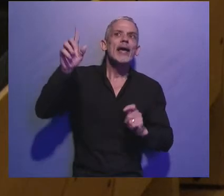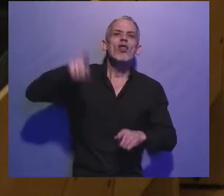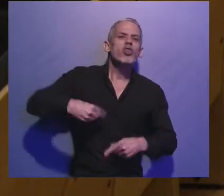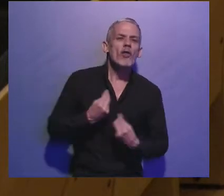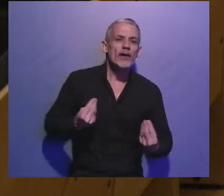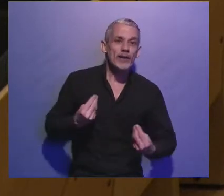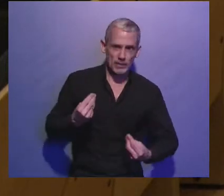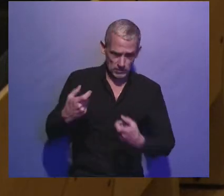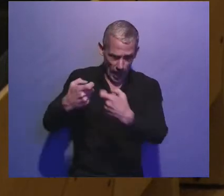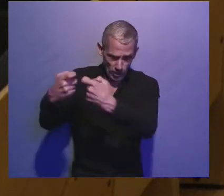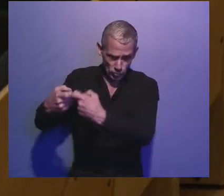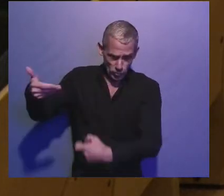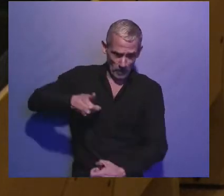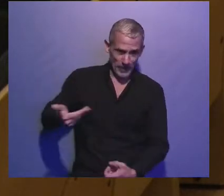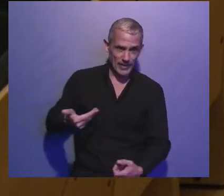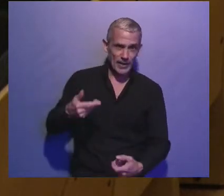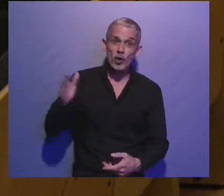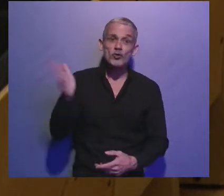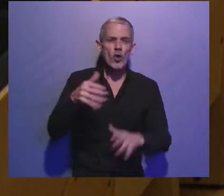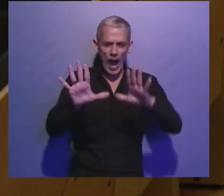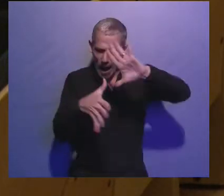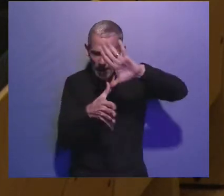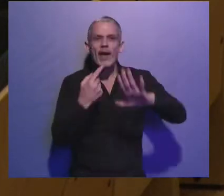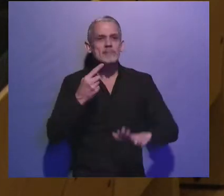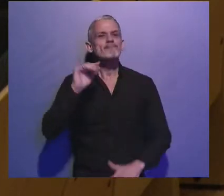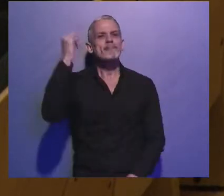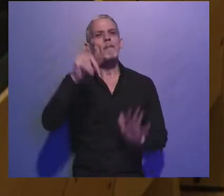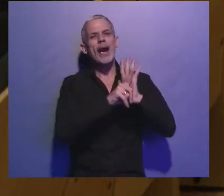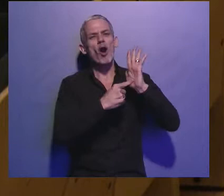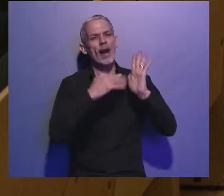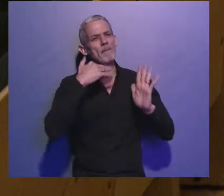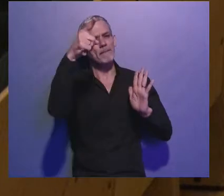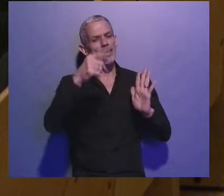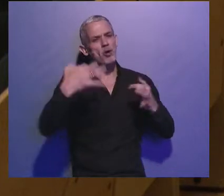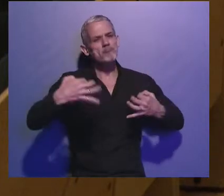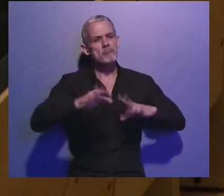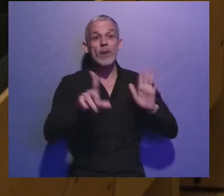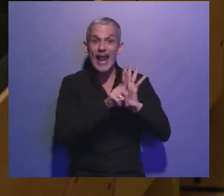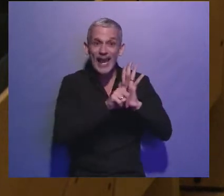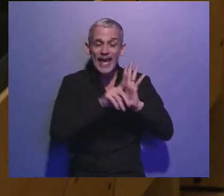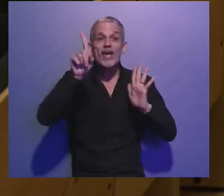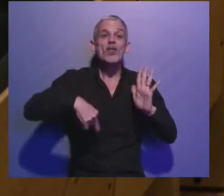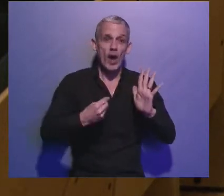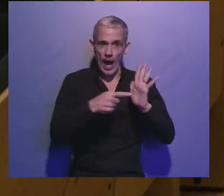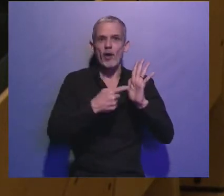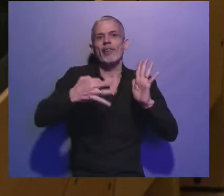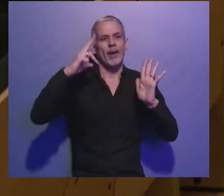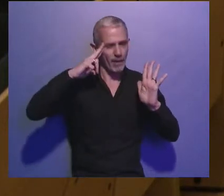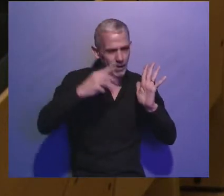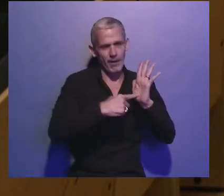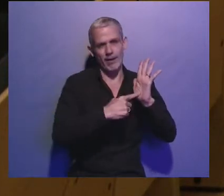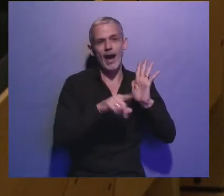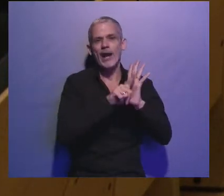new access to information law, which has been qualified by many as the best. The issue